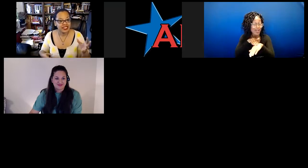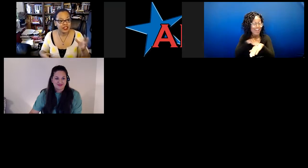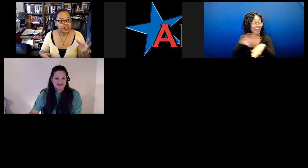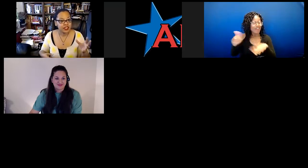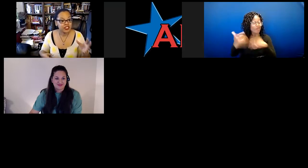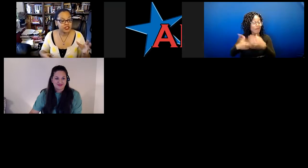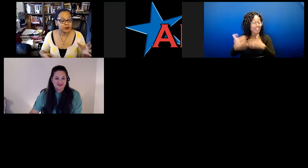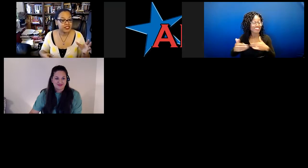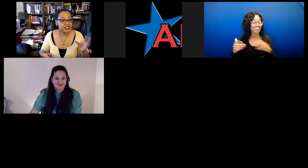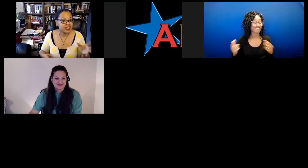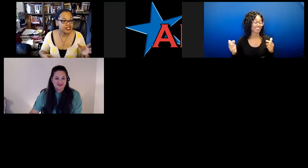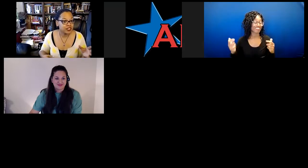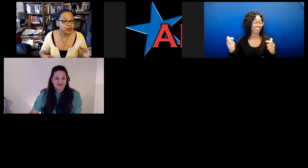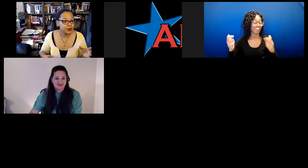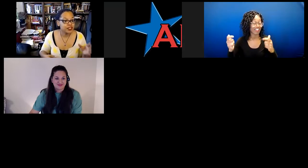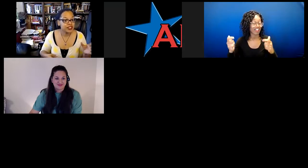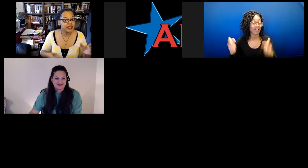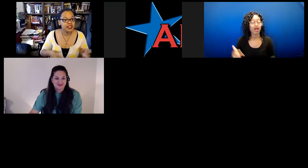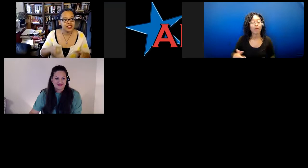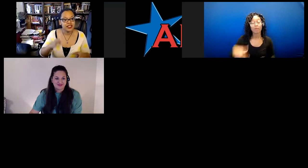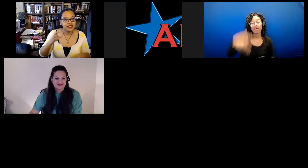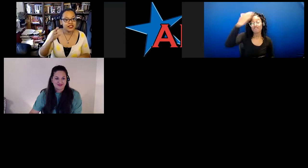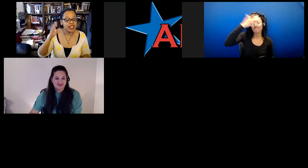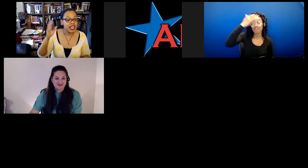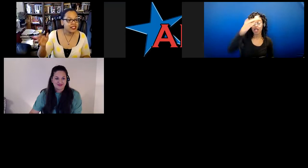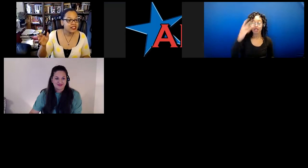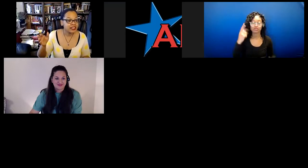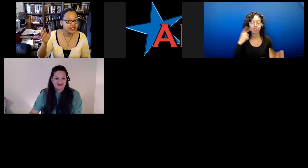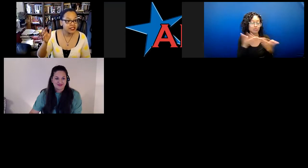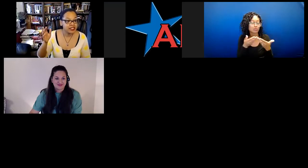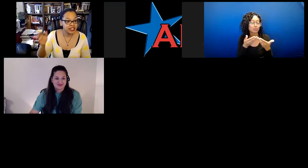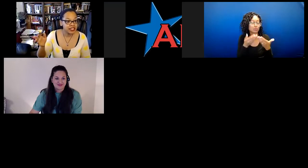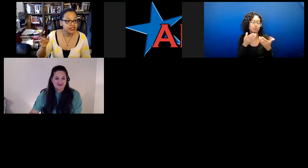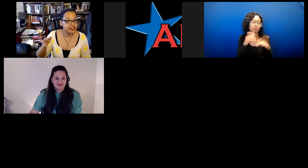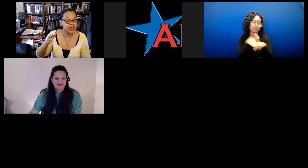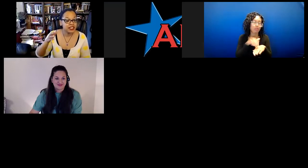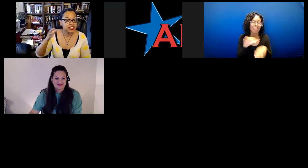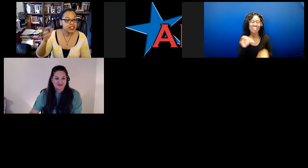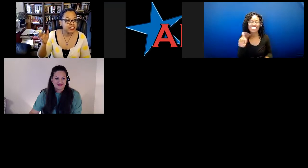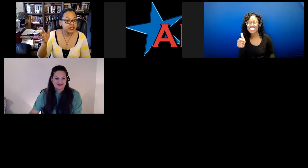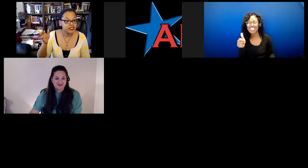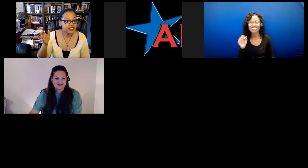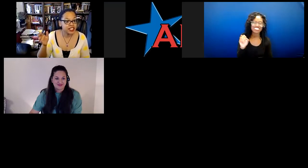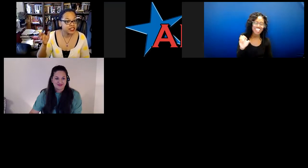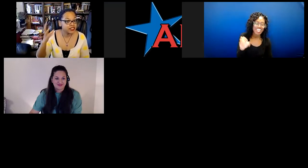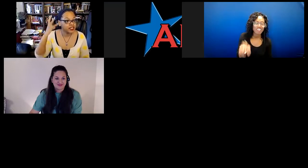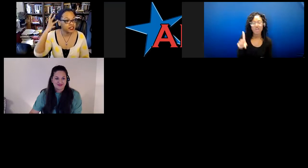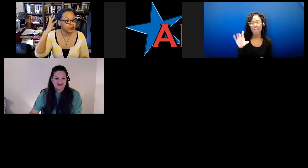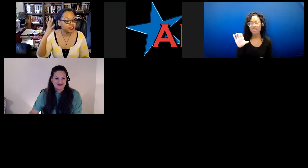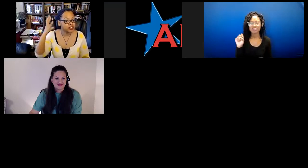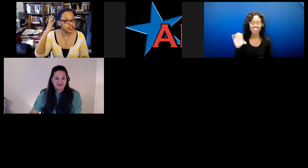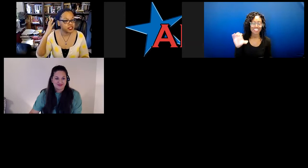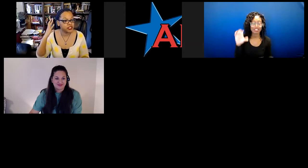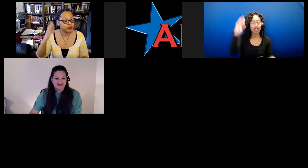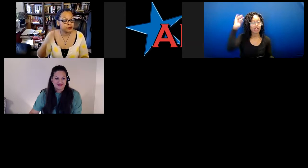it's our conscious brain is kind of slow. We're talking tens of seconds, if not hundreds of seconds, in our